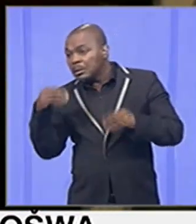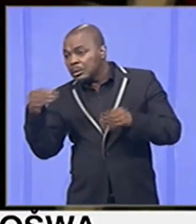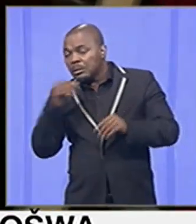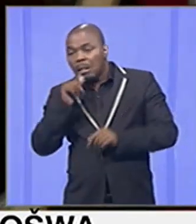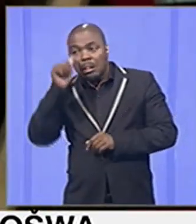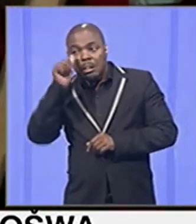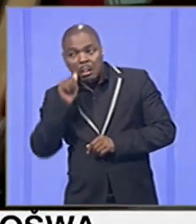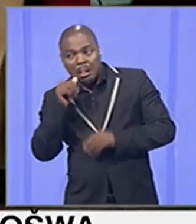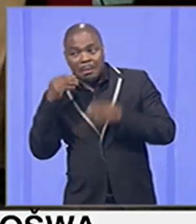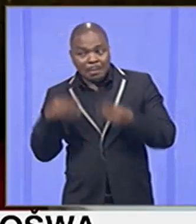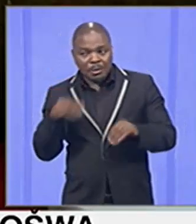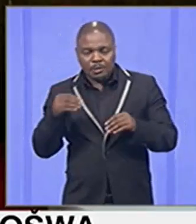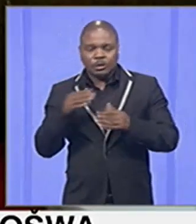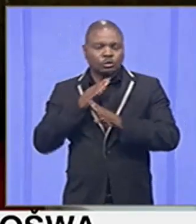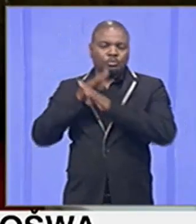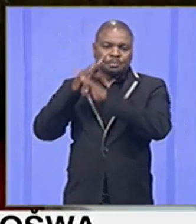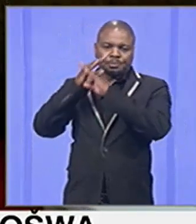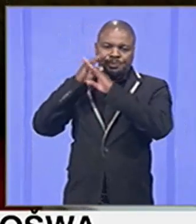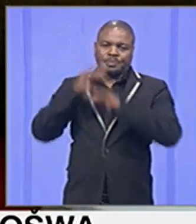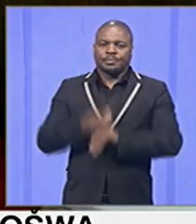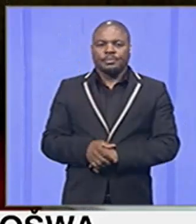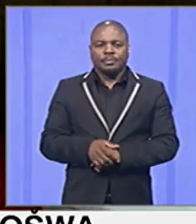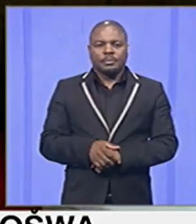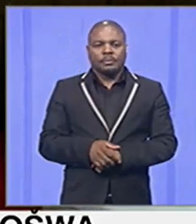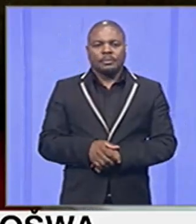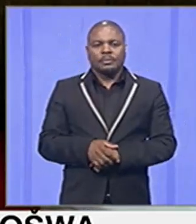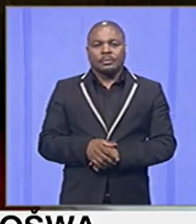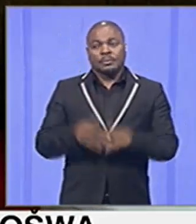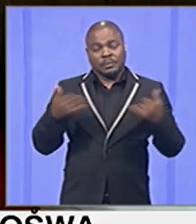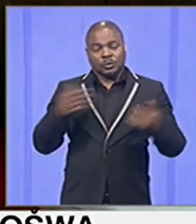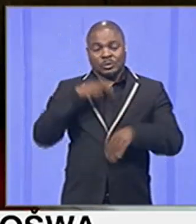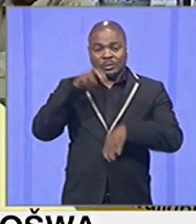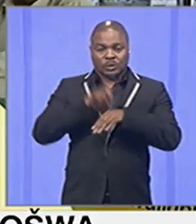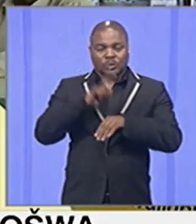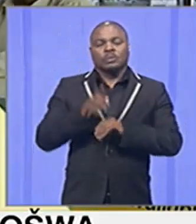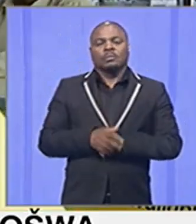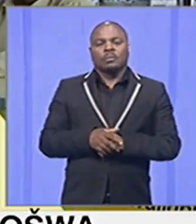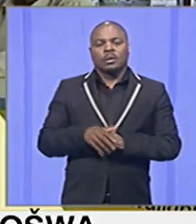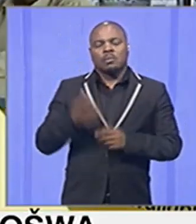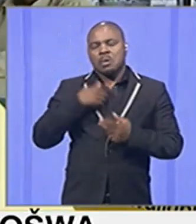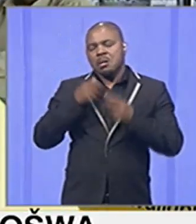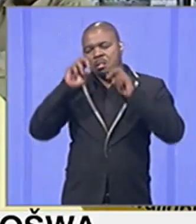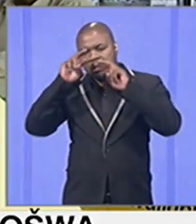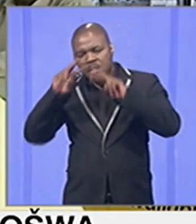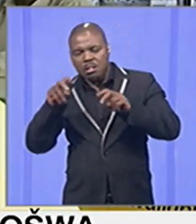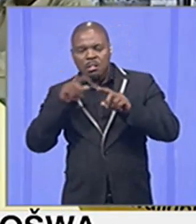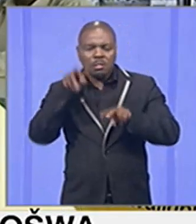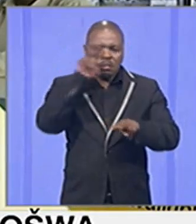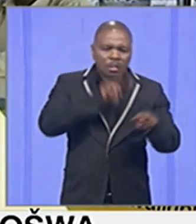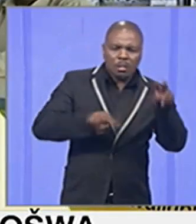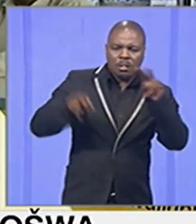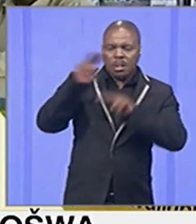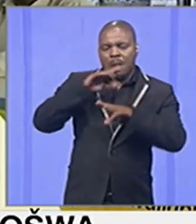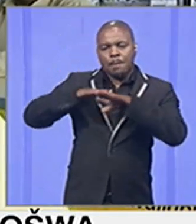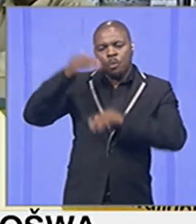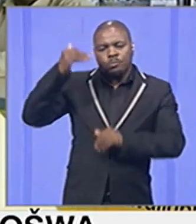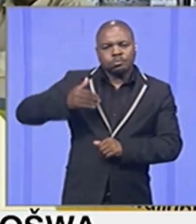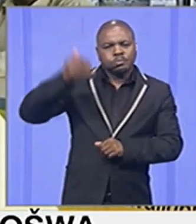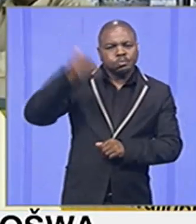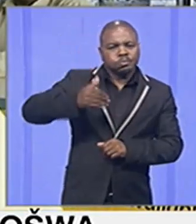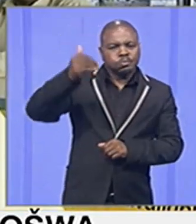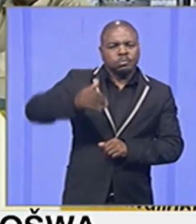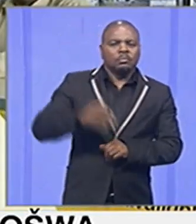seng molaong. Gore go na le tlhokagalo ya gore re dire di-inspection tse dintsi gangwe le gape gore